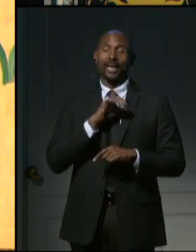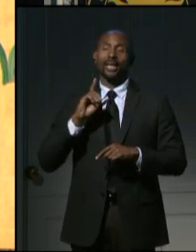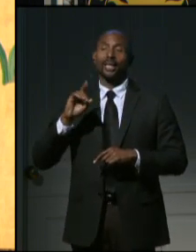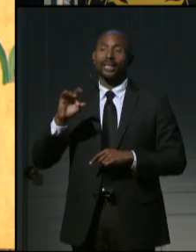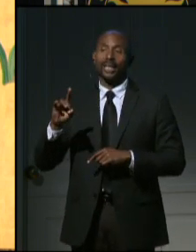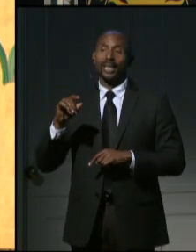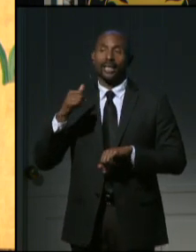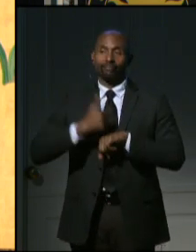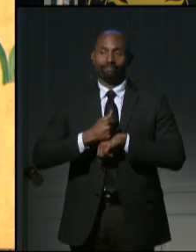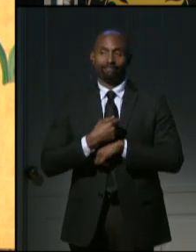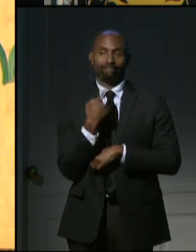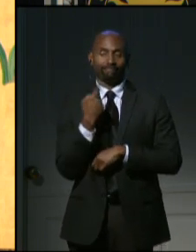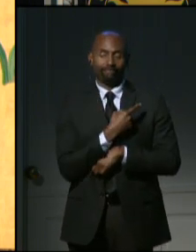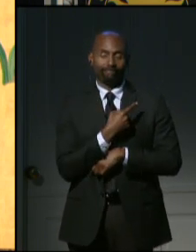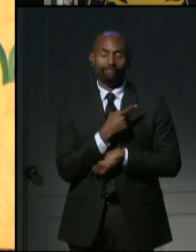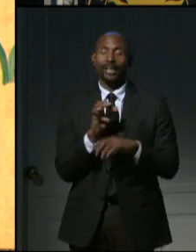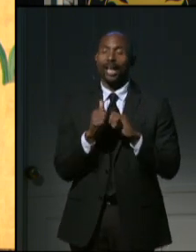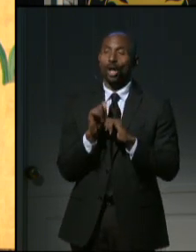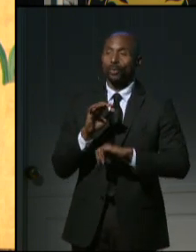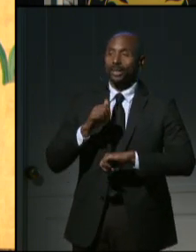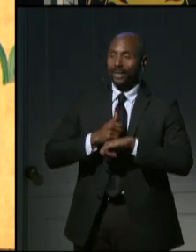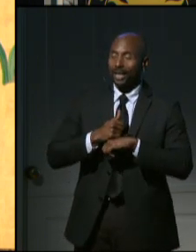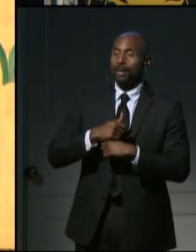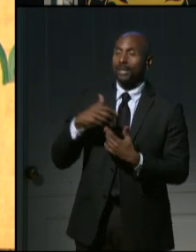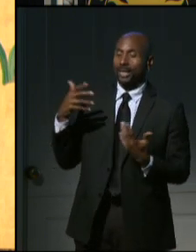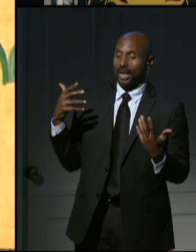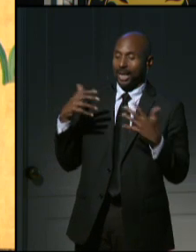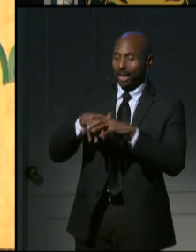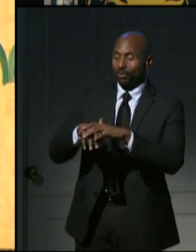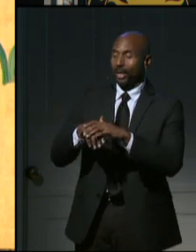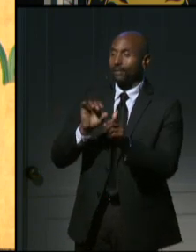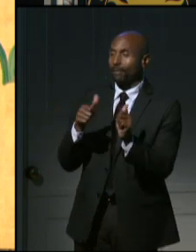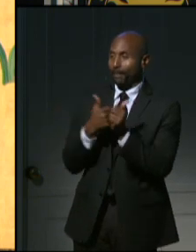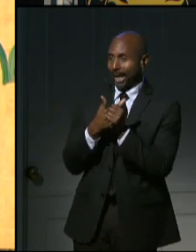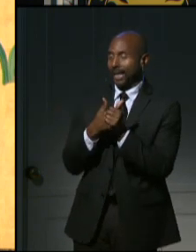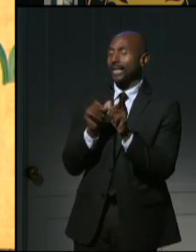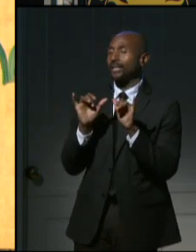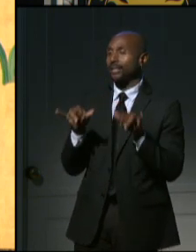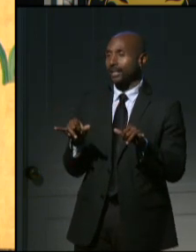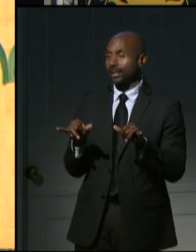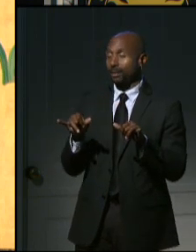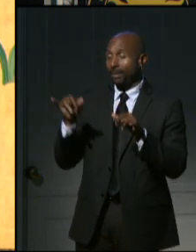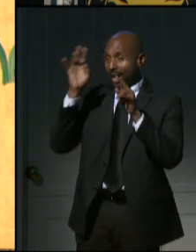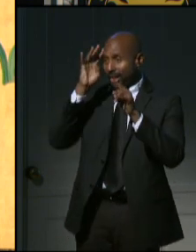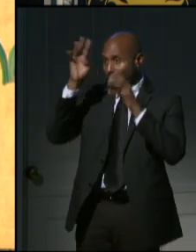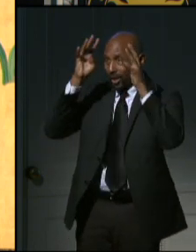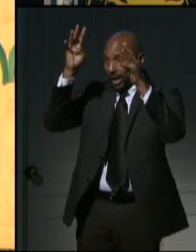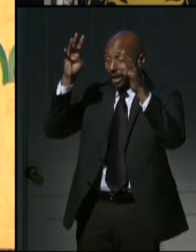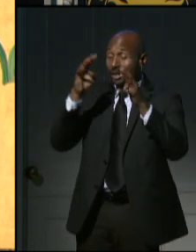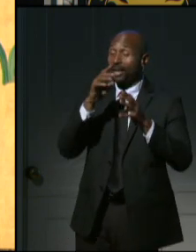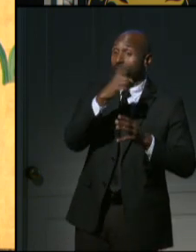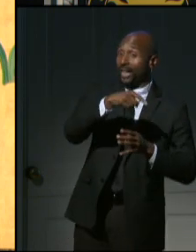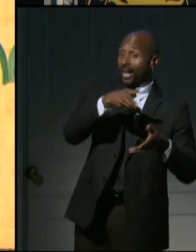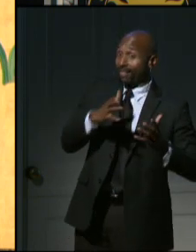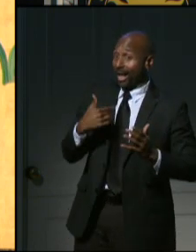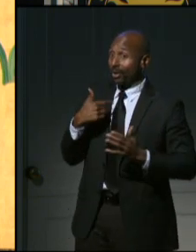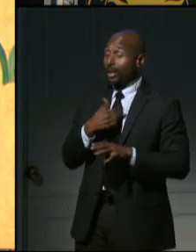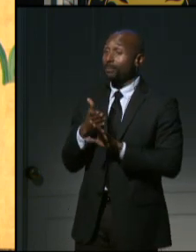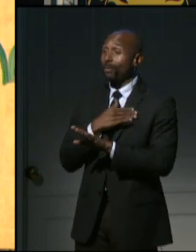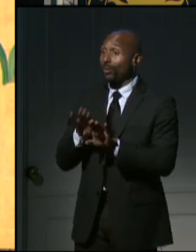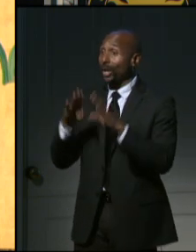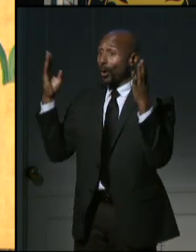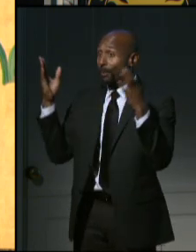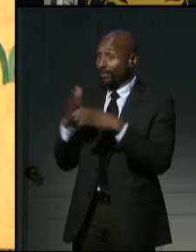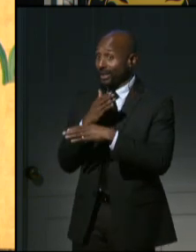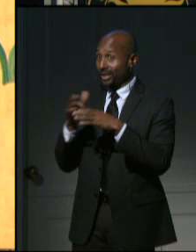we have put together an integrated back-end system and the creativity that we were allowed to, before we even opened, share with